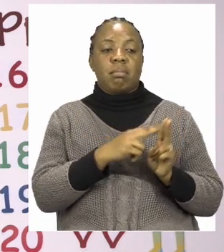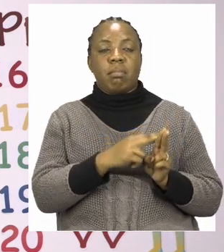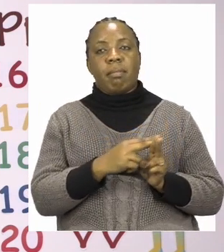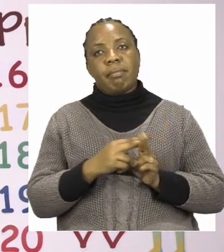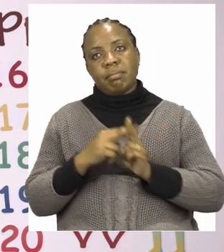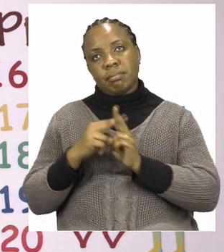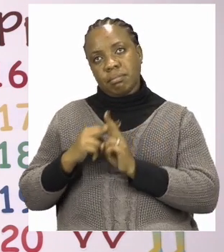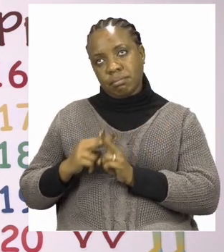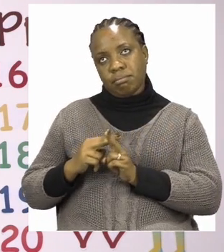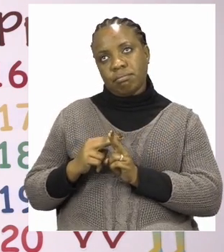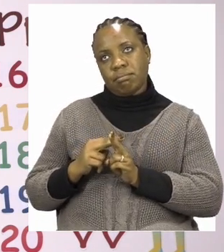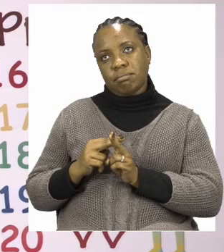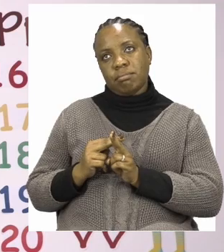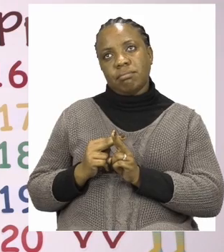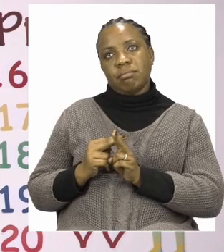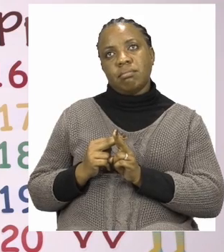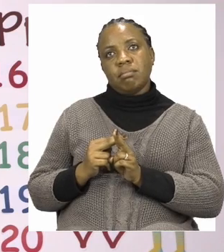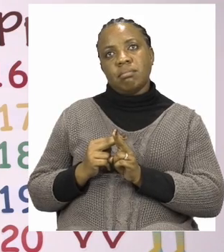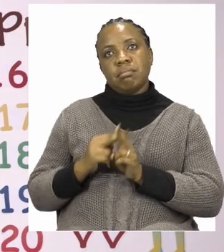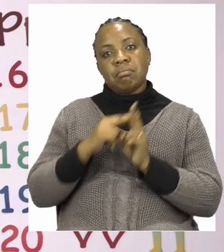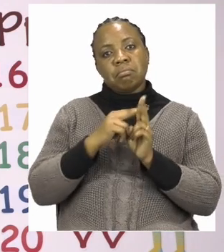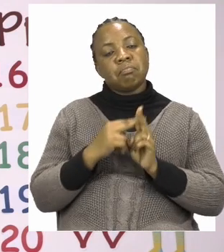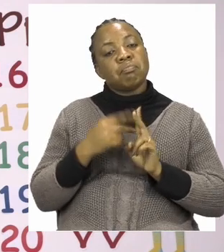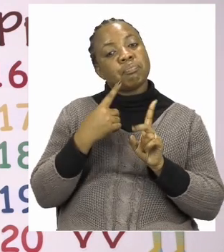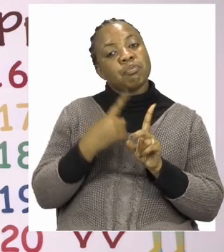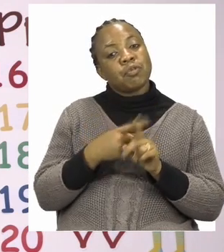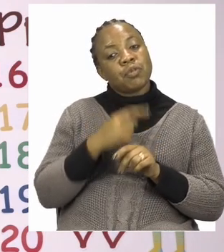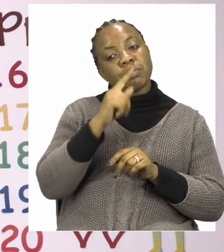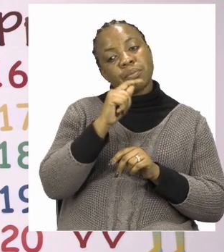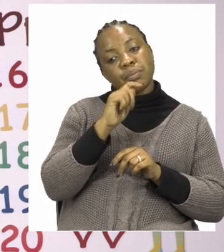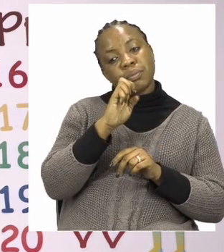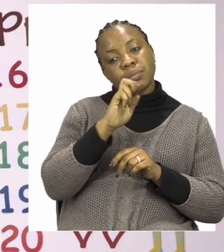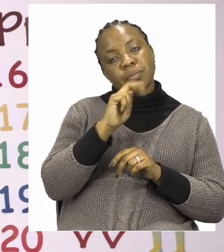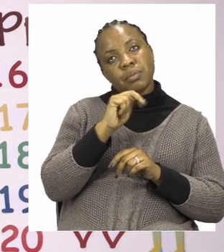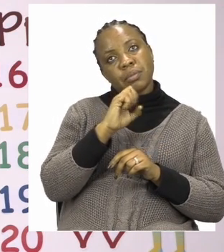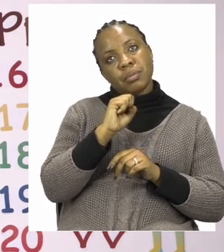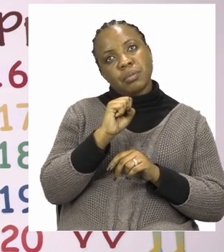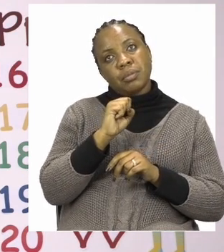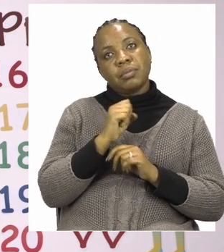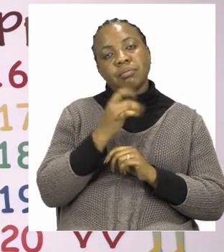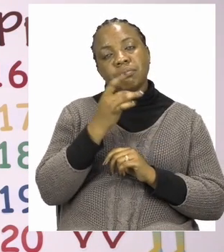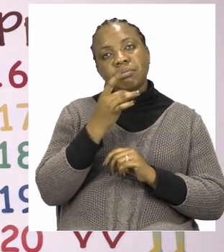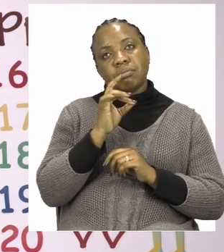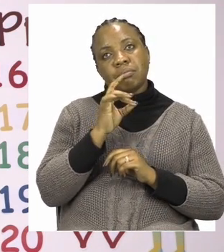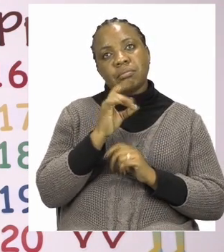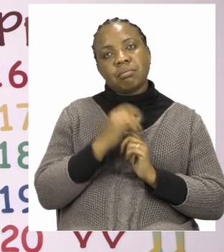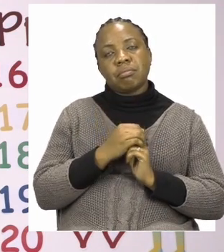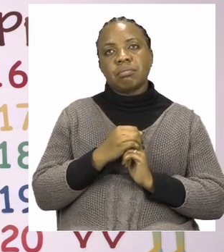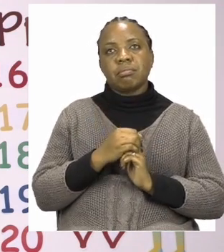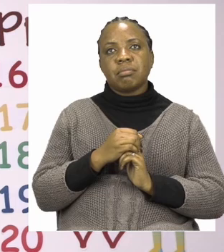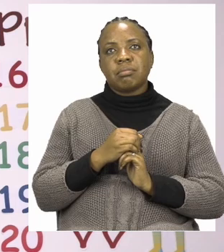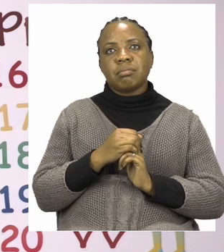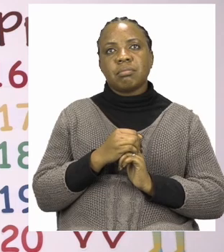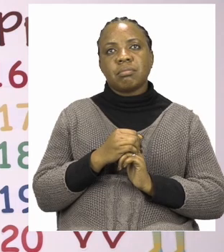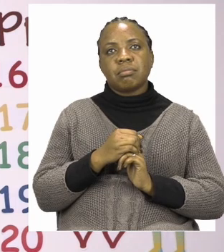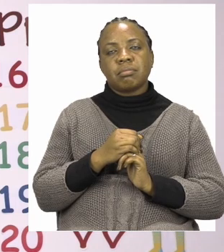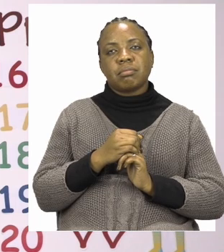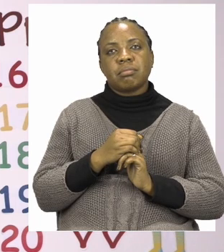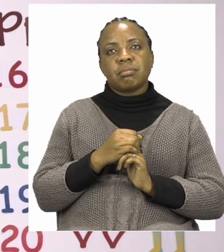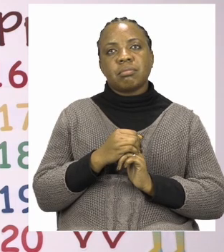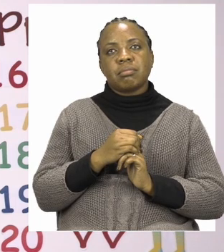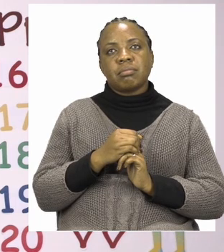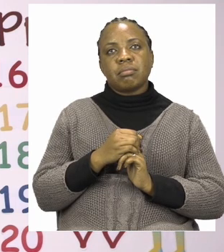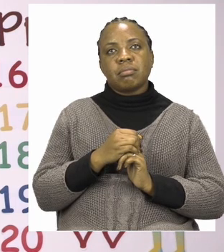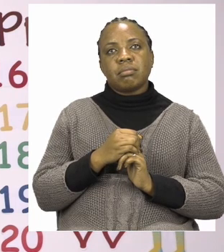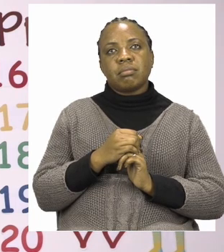and borrow. We're going to borrow a bag of 10 from Mr. Tens. And we go to him and say, Mr.